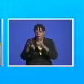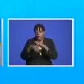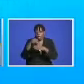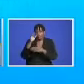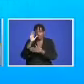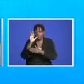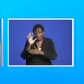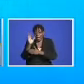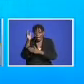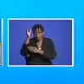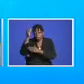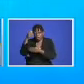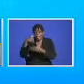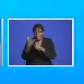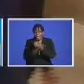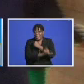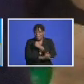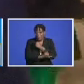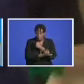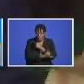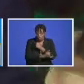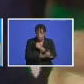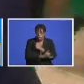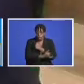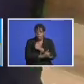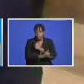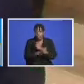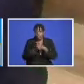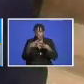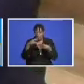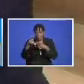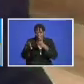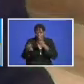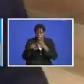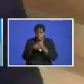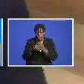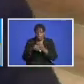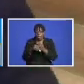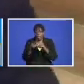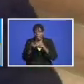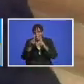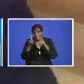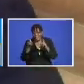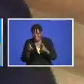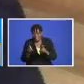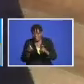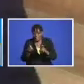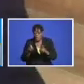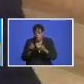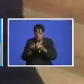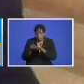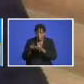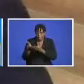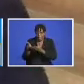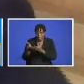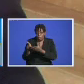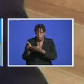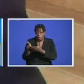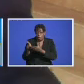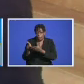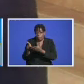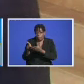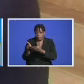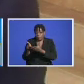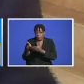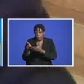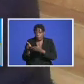of concern in the country. Our initial testing showed that we had a variant, but we sent off samples, which we're